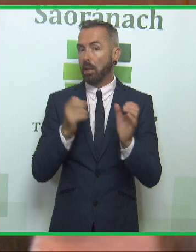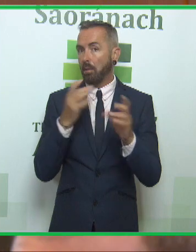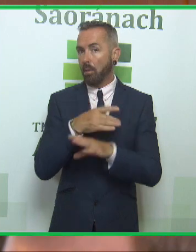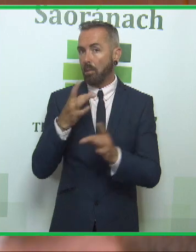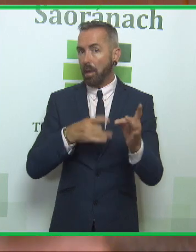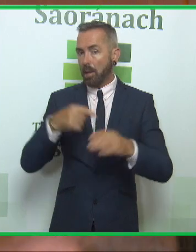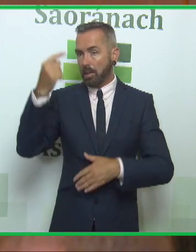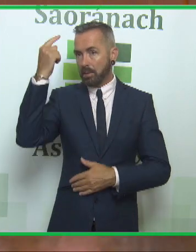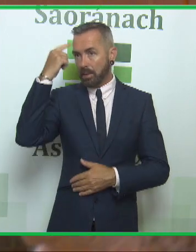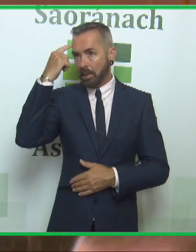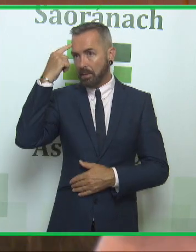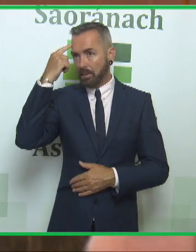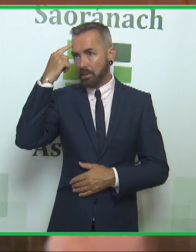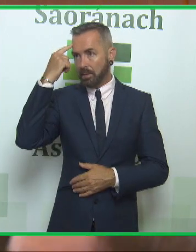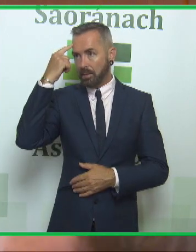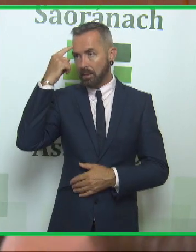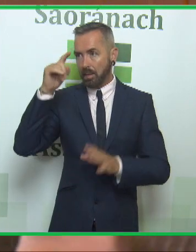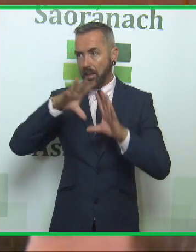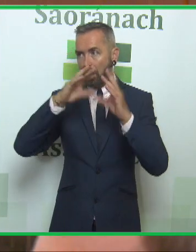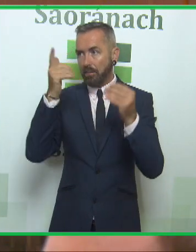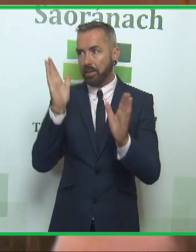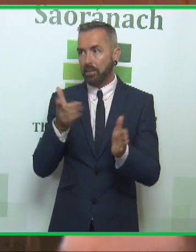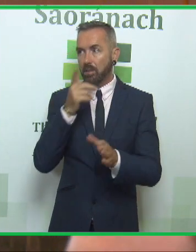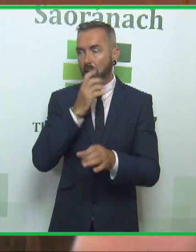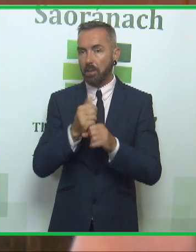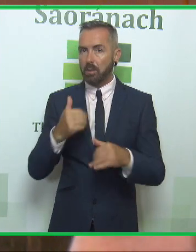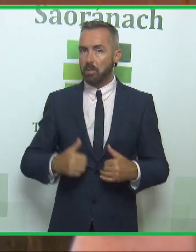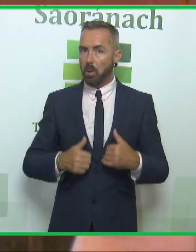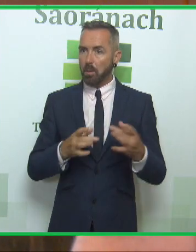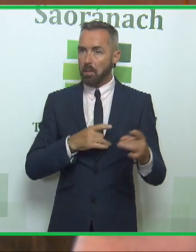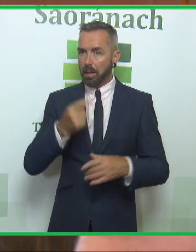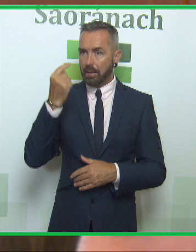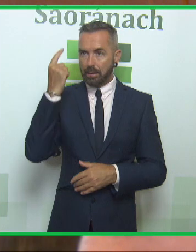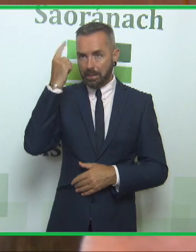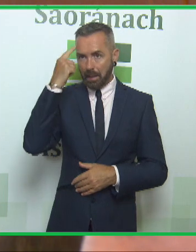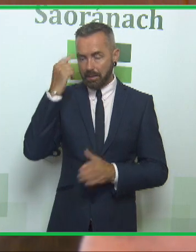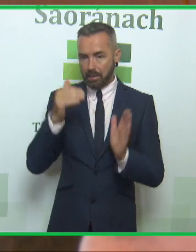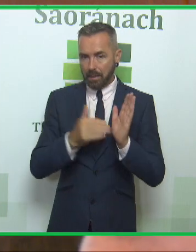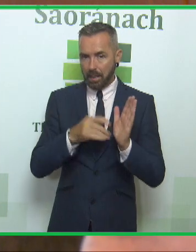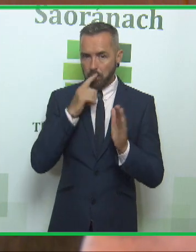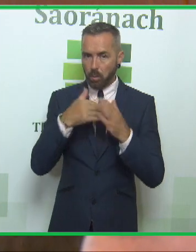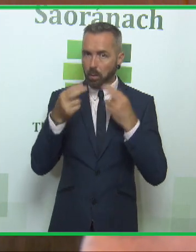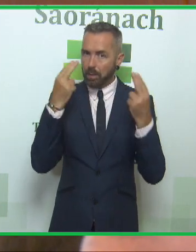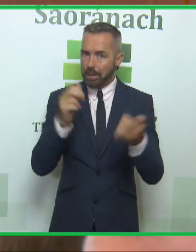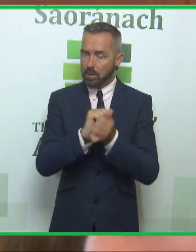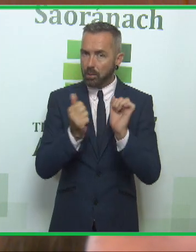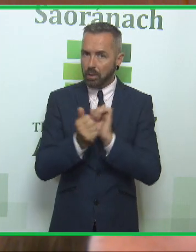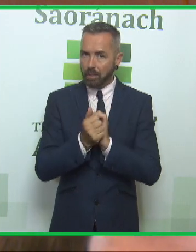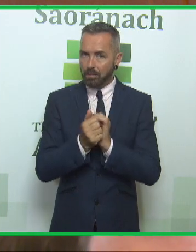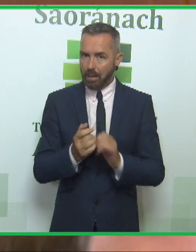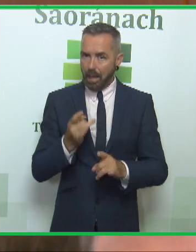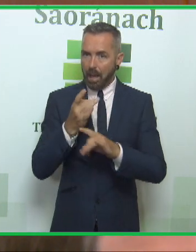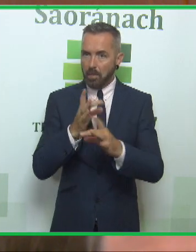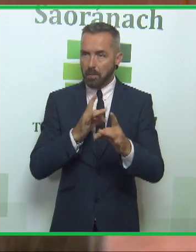All of the stuff you've spoken about this morning makes perfect sense. what needs to change to make that happen? Is